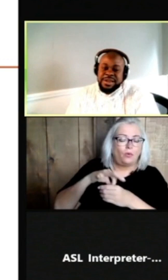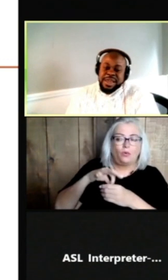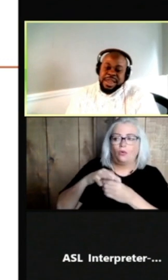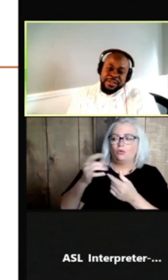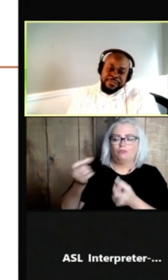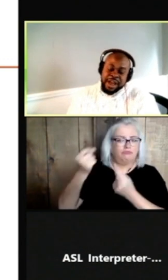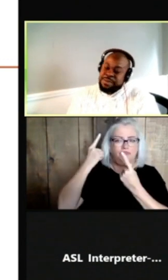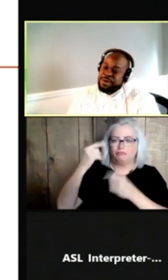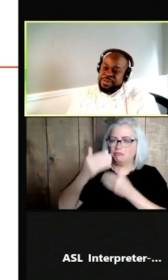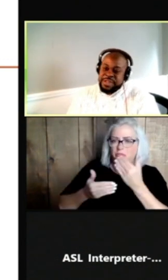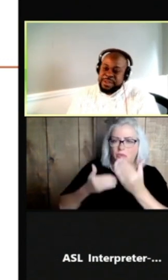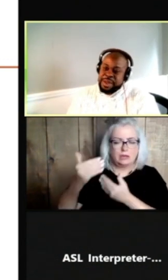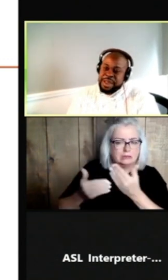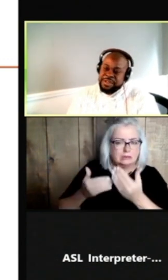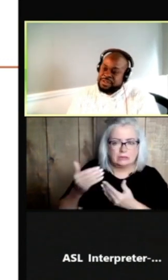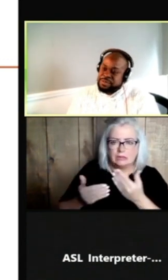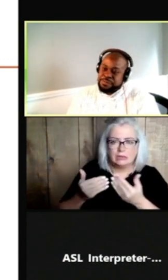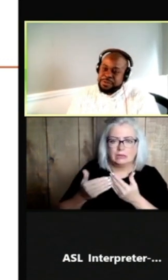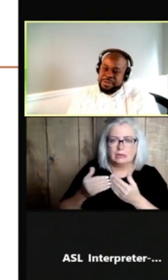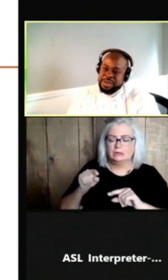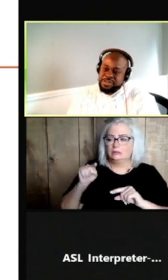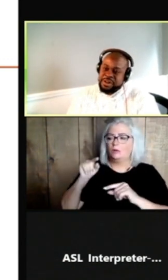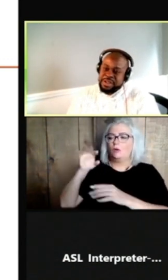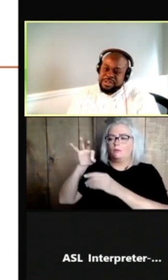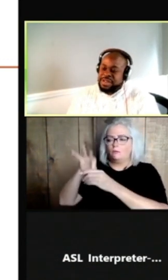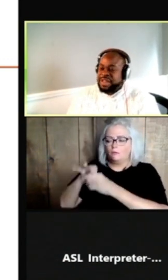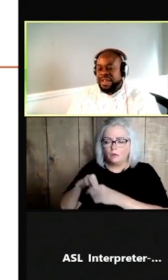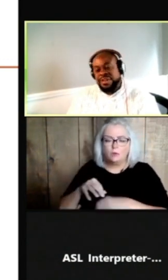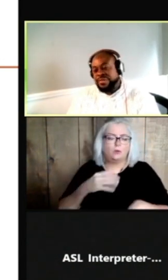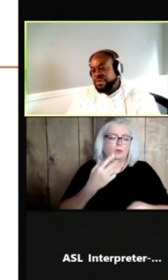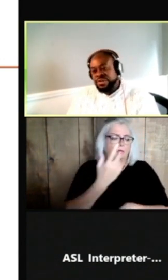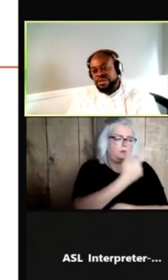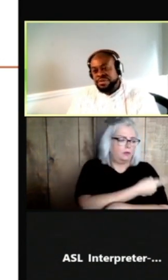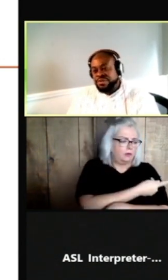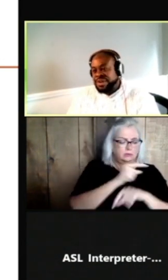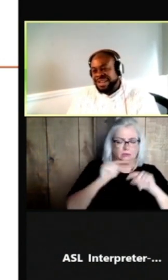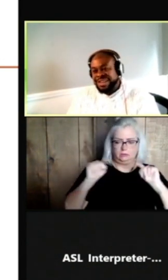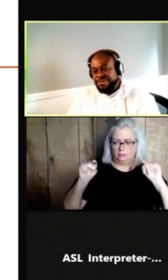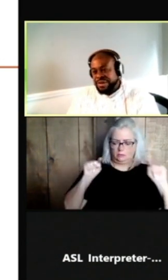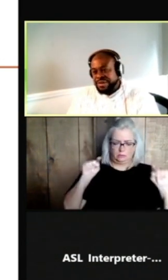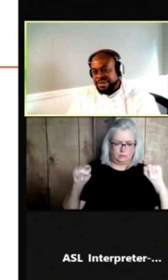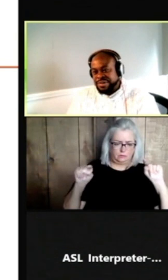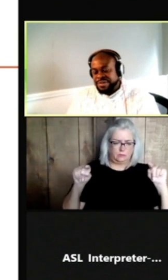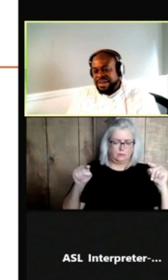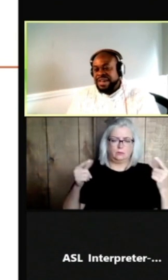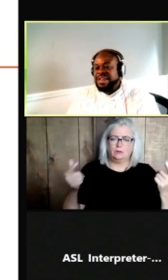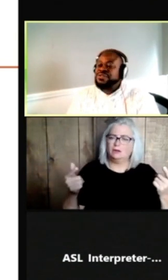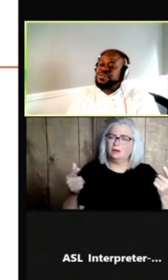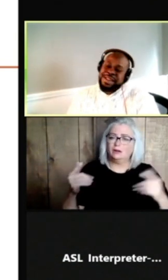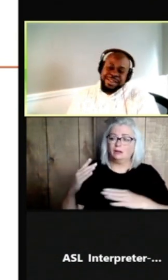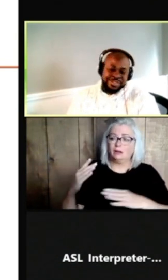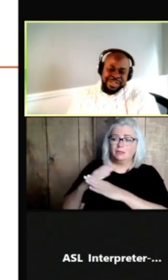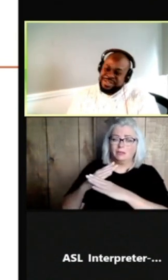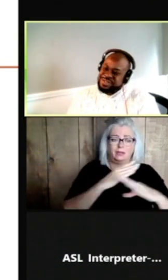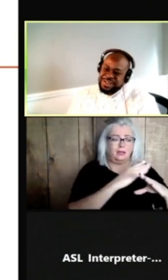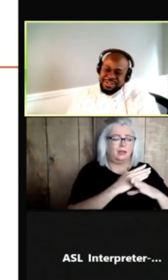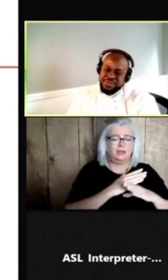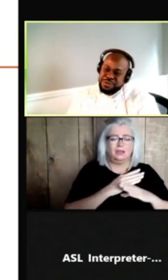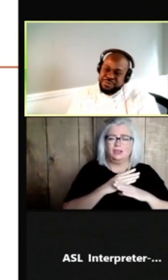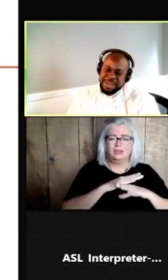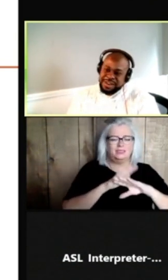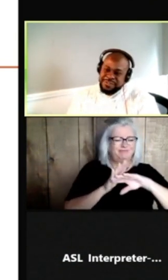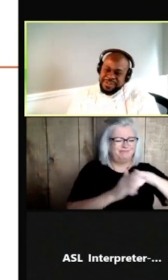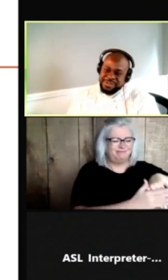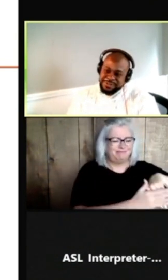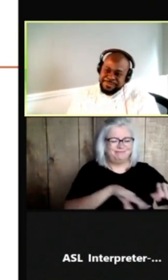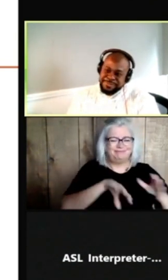vaccine. And if I'm of the same mind as some of the people in this audience, the last thing we want to do is create these barriers and to create these disincentives